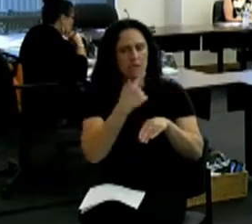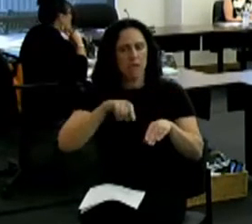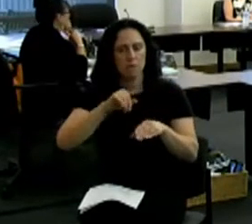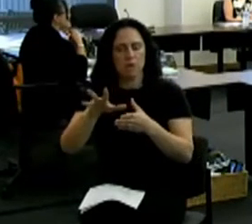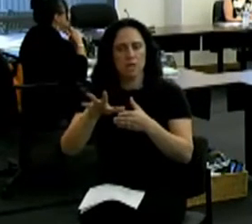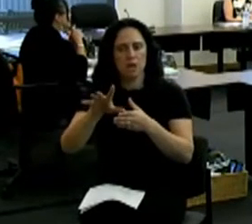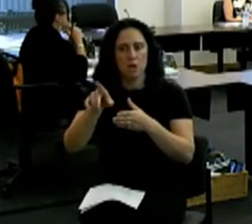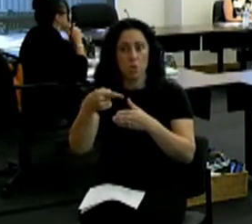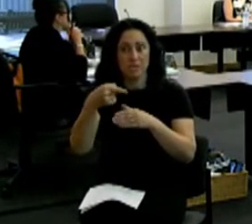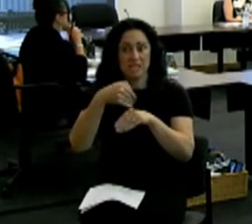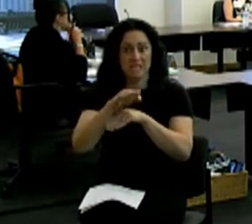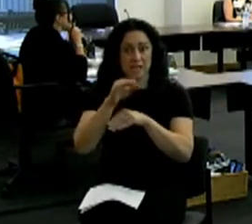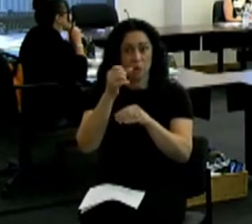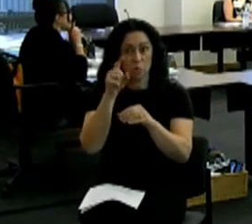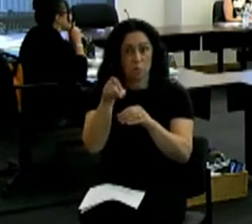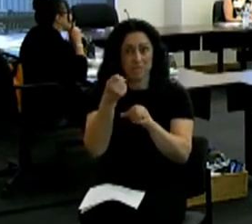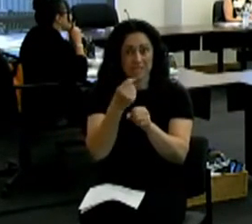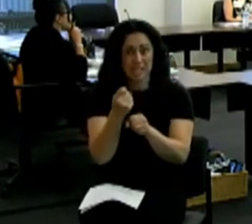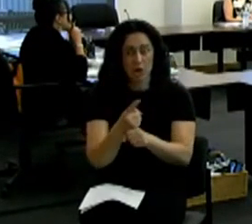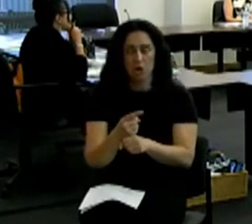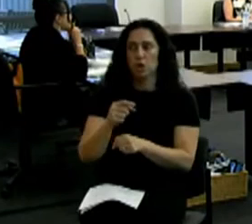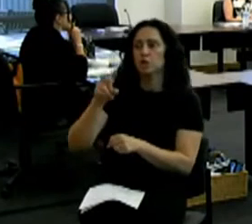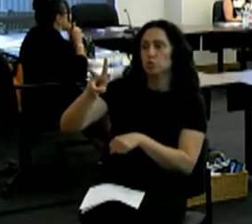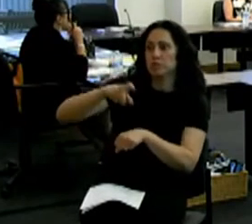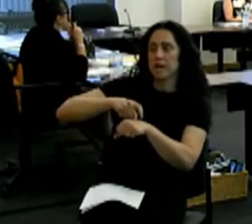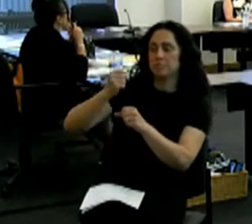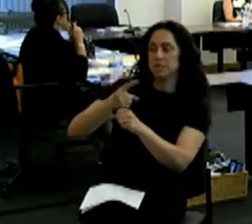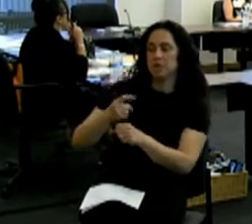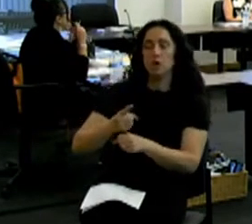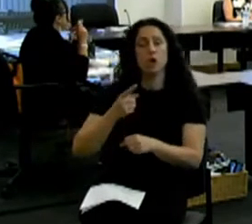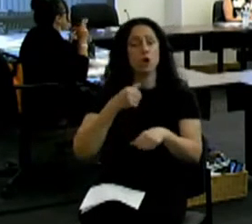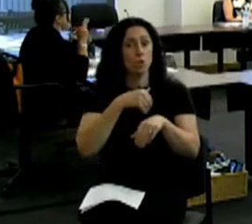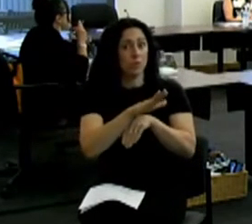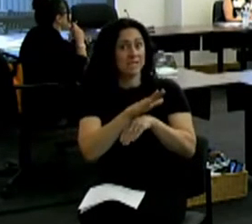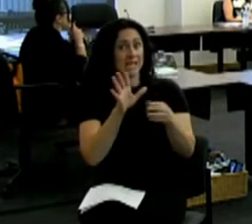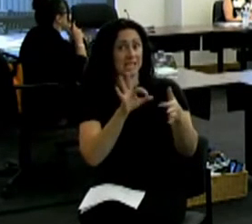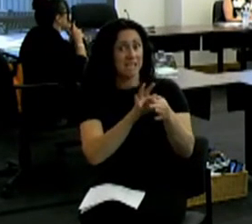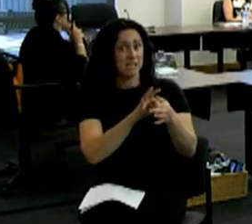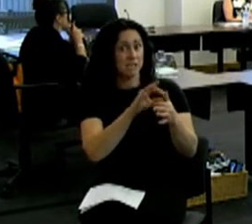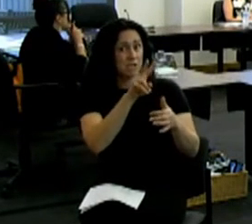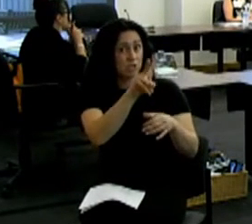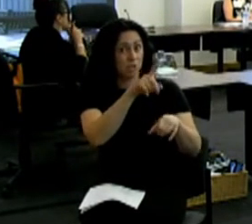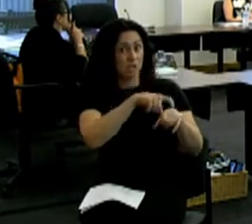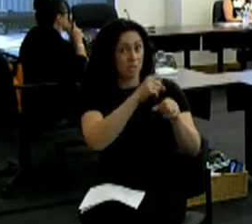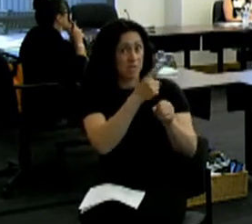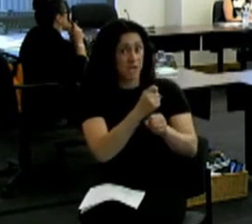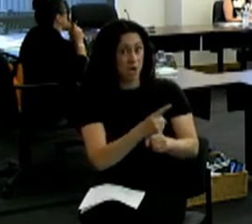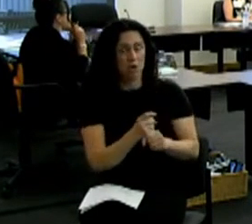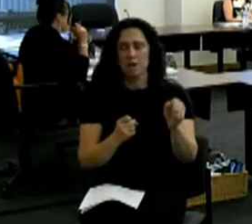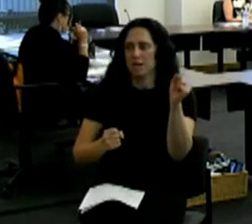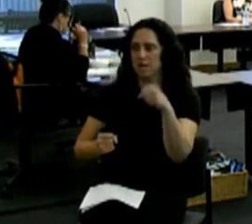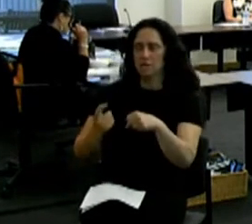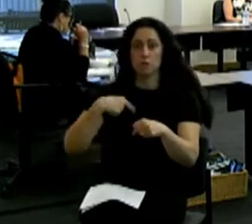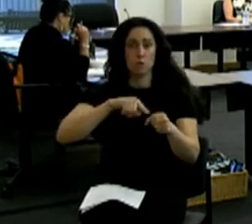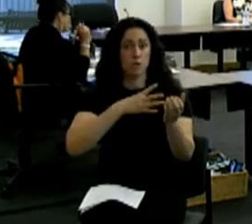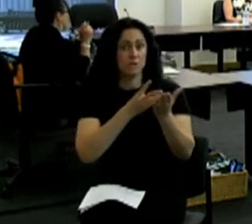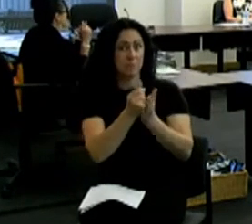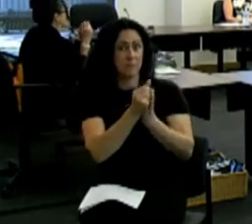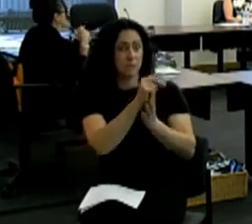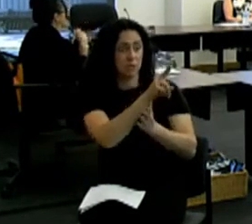we only send it once a year? Twice. We send Connections twice a year? Yes. So we're